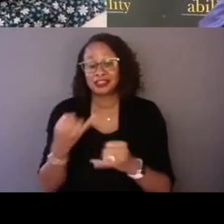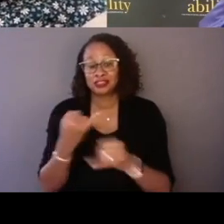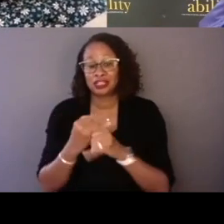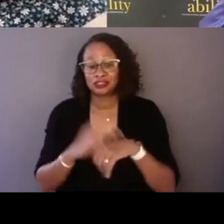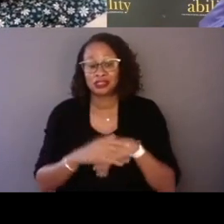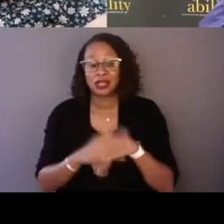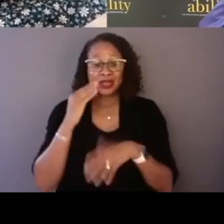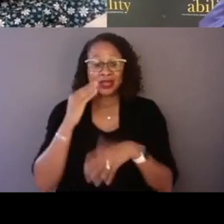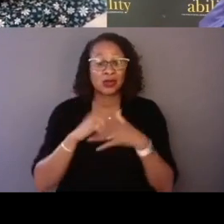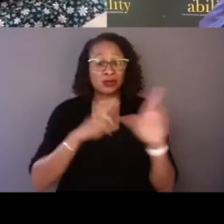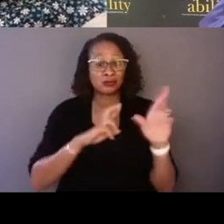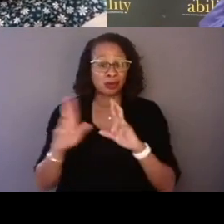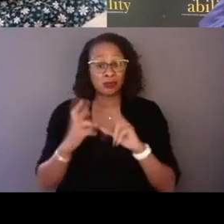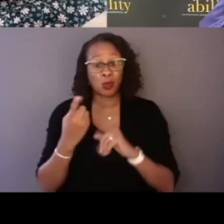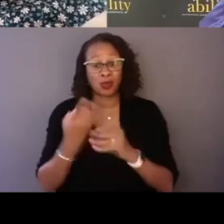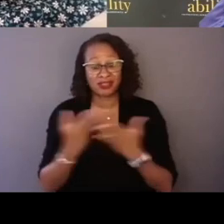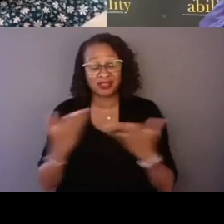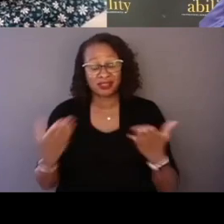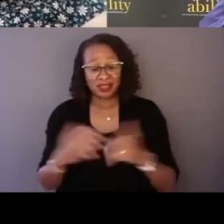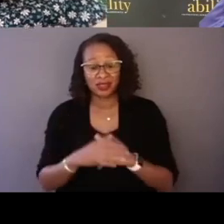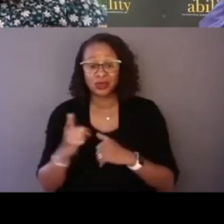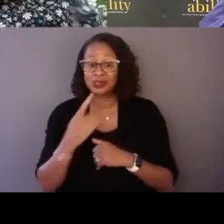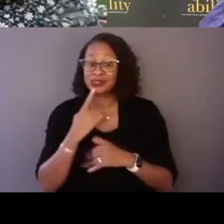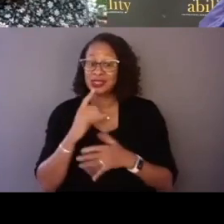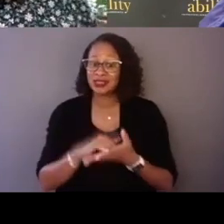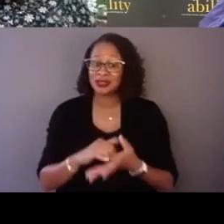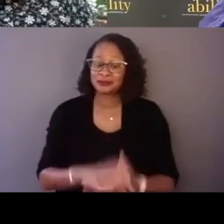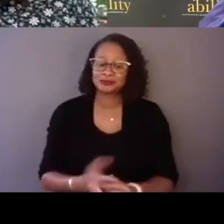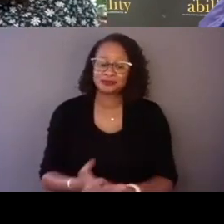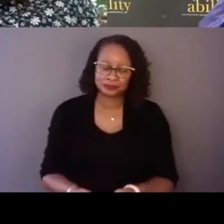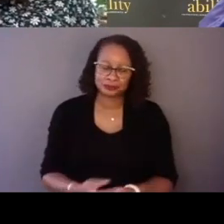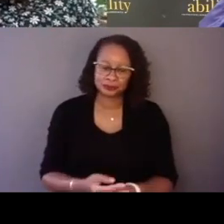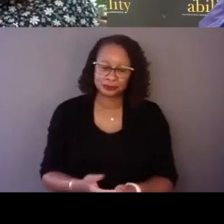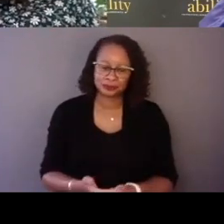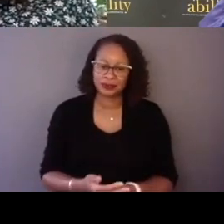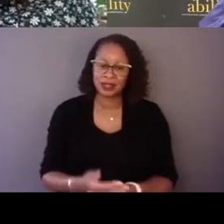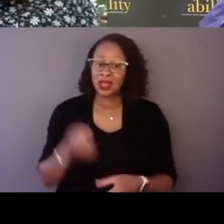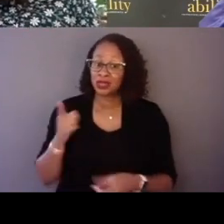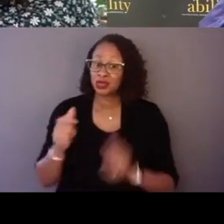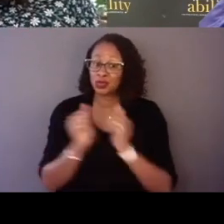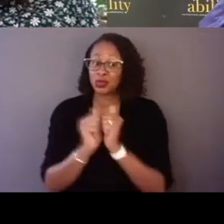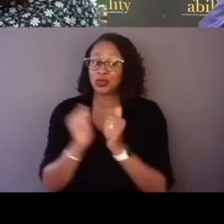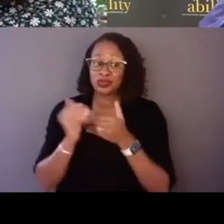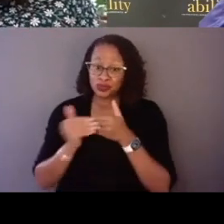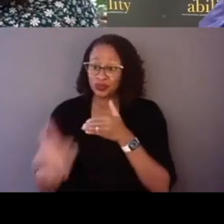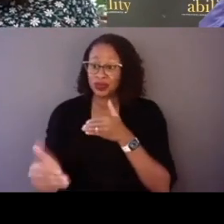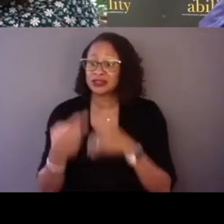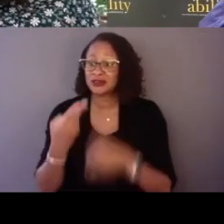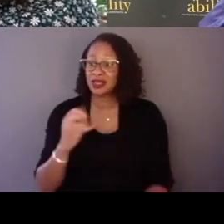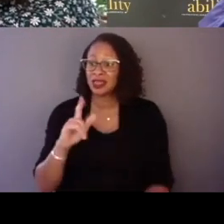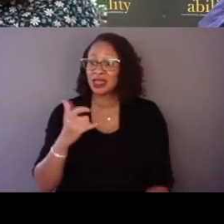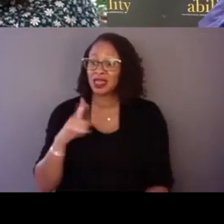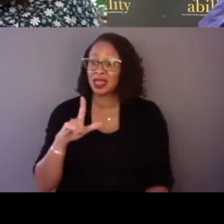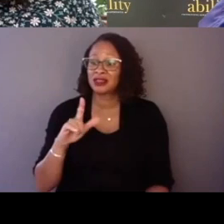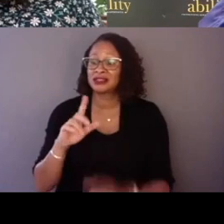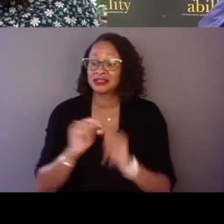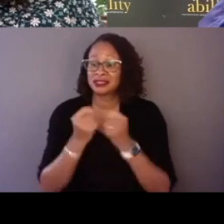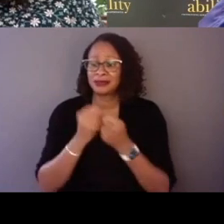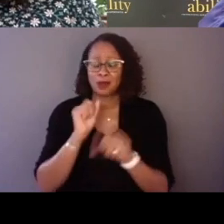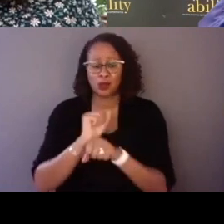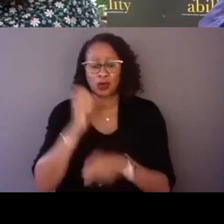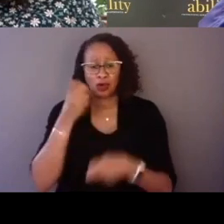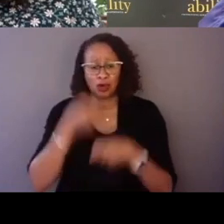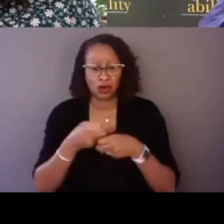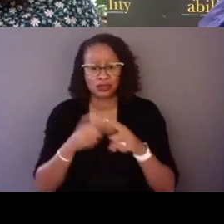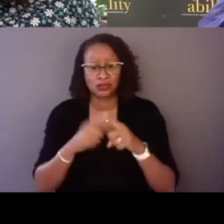prep, one of the things that you said is that you, along with the rest of the Hillel team, has worked very hard